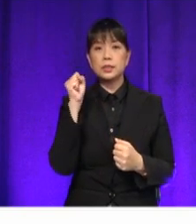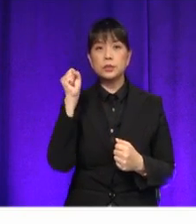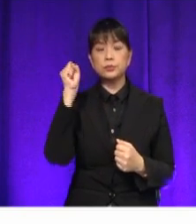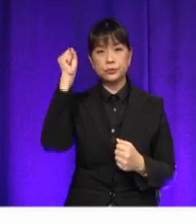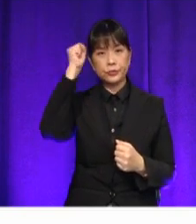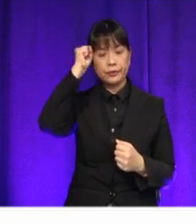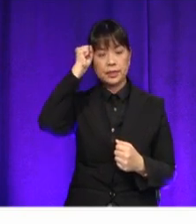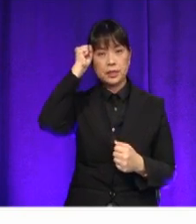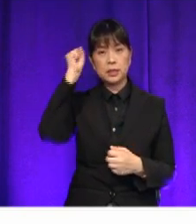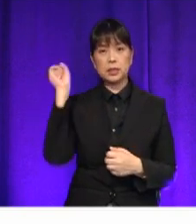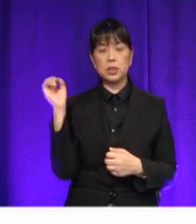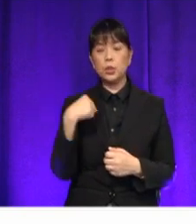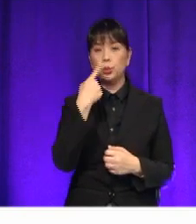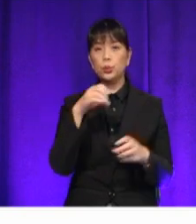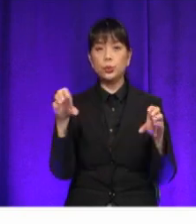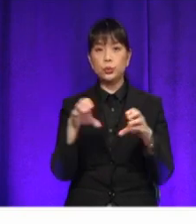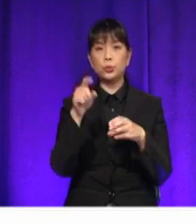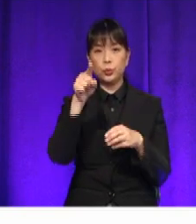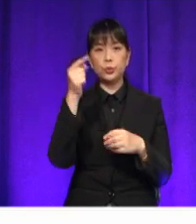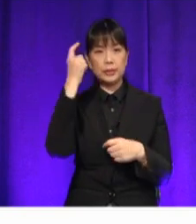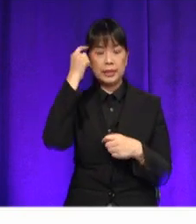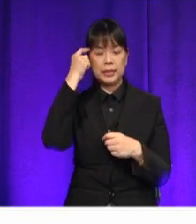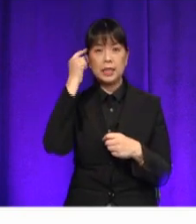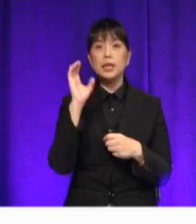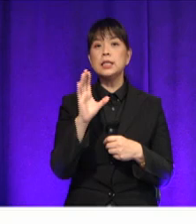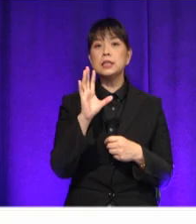do you think speaker 1 is?